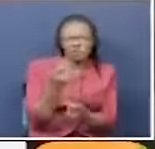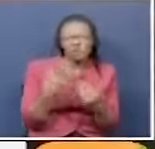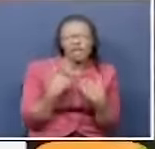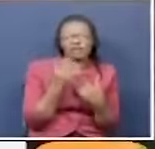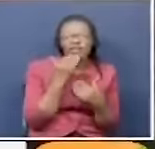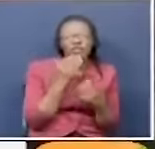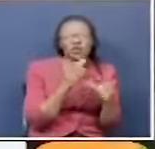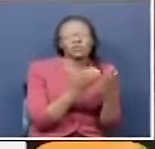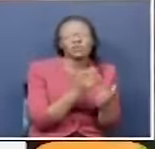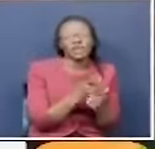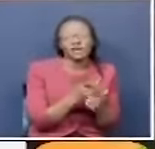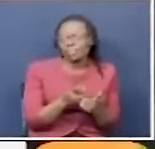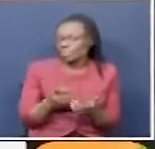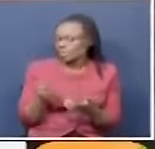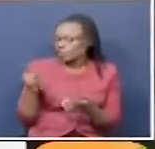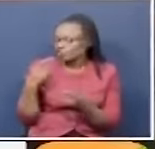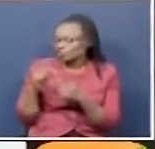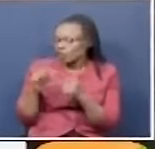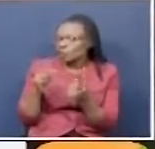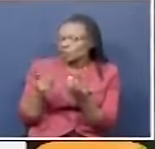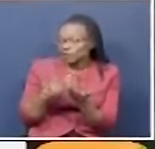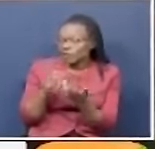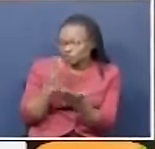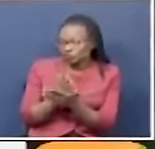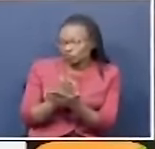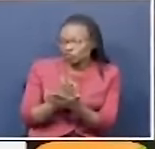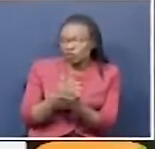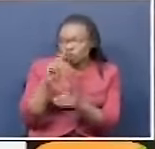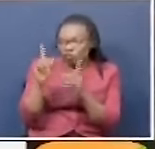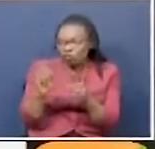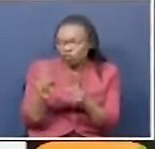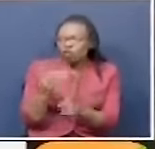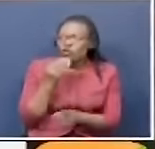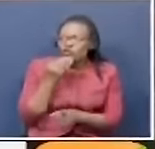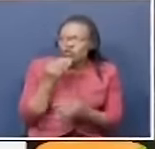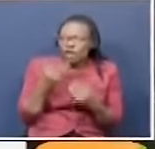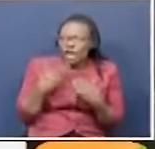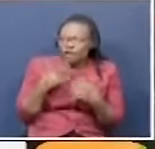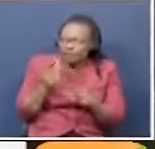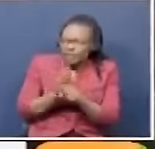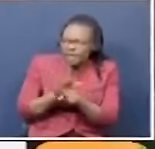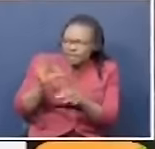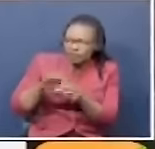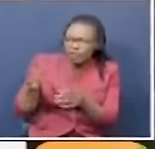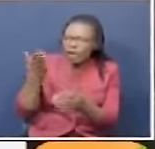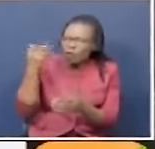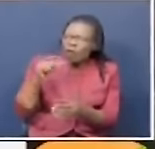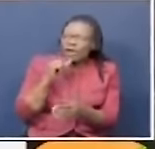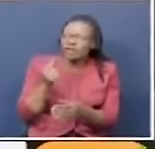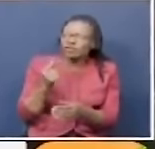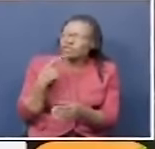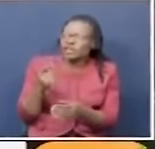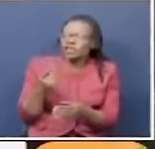you're talking about numbers, isn't it? Yes. You're talking about numbers. Yes. So the question is very direct. Yes. If the Luhya vote as a block, why not Luhya? Why are you saying only Kikuyu and